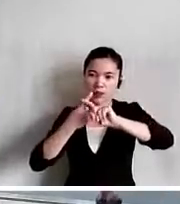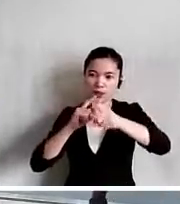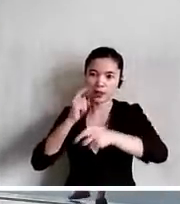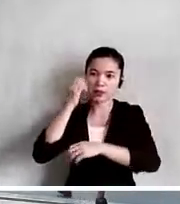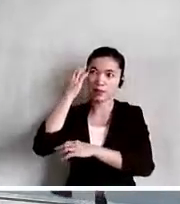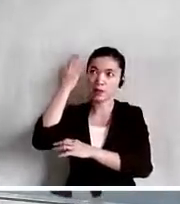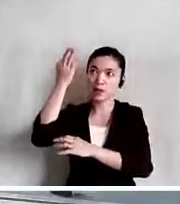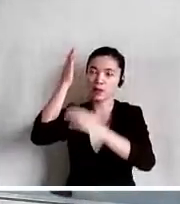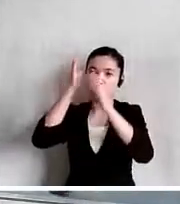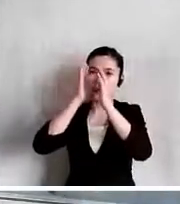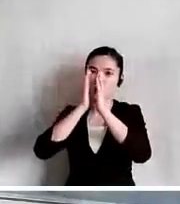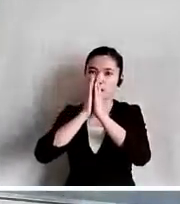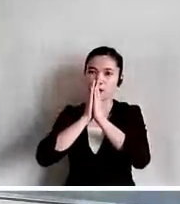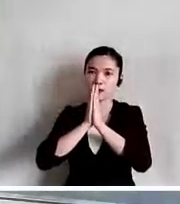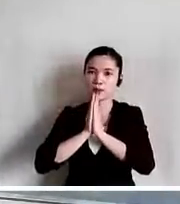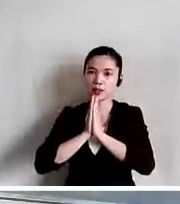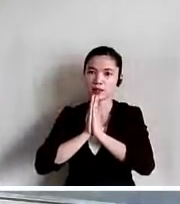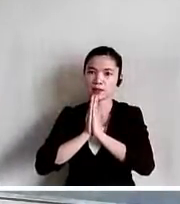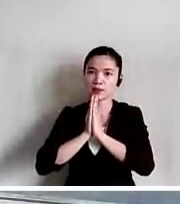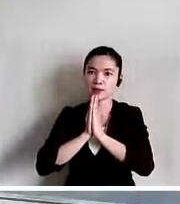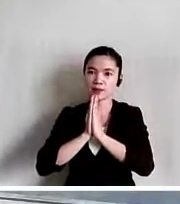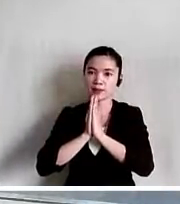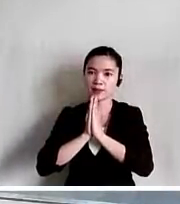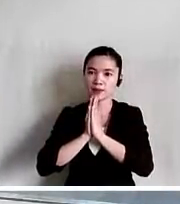you. Amen.